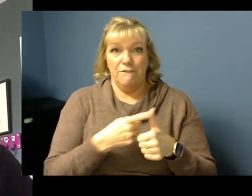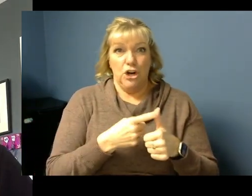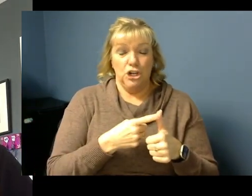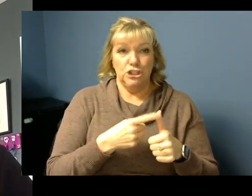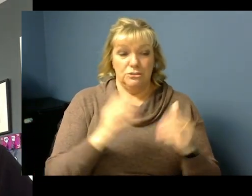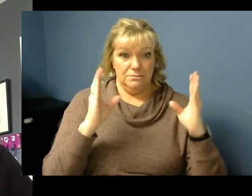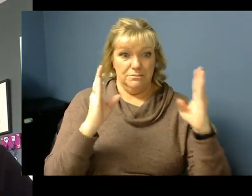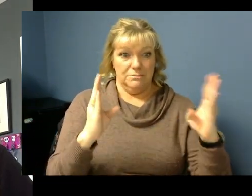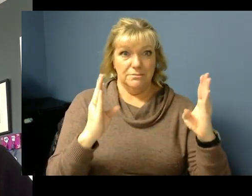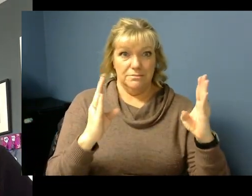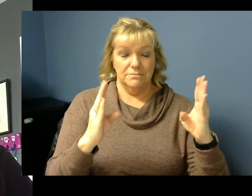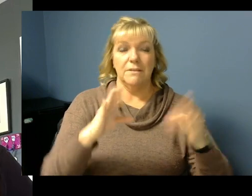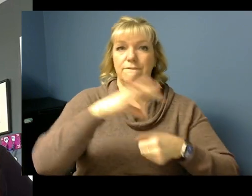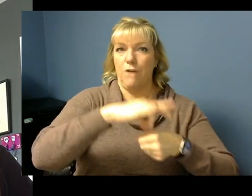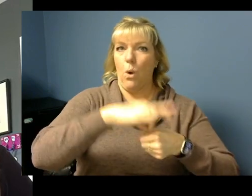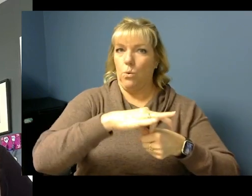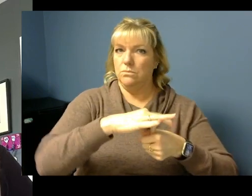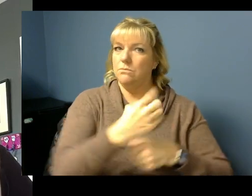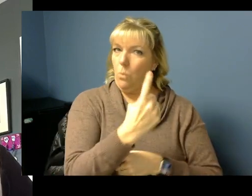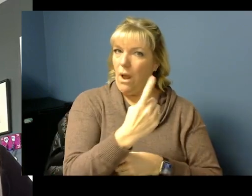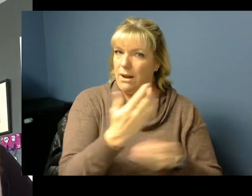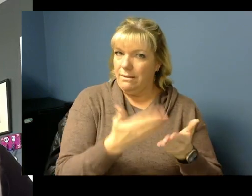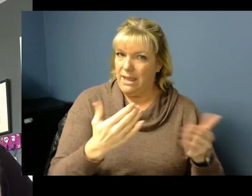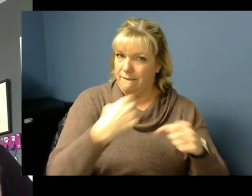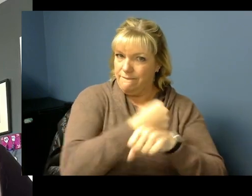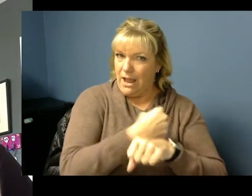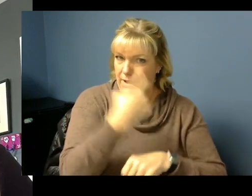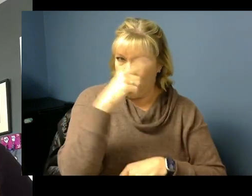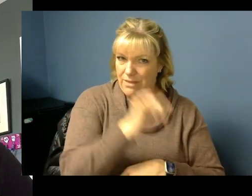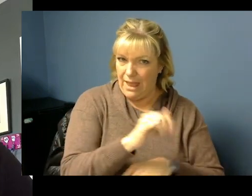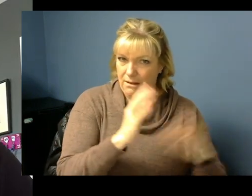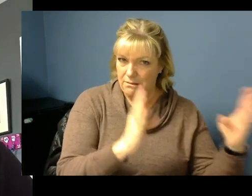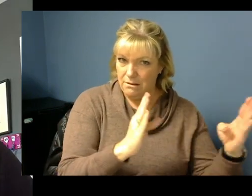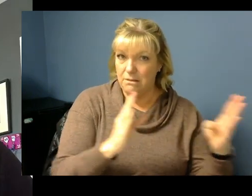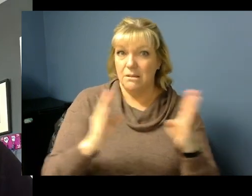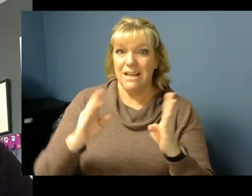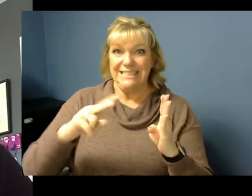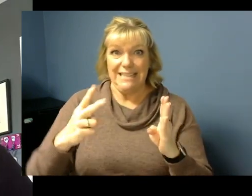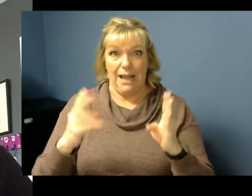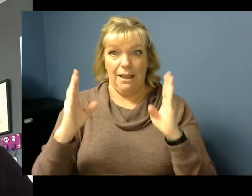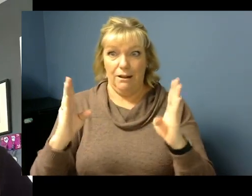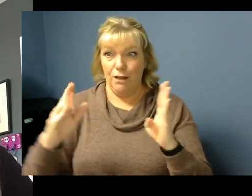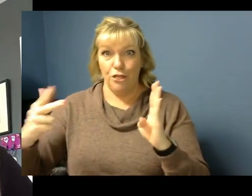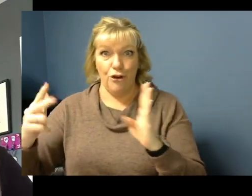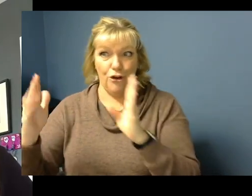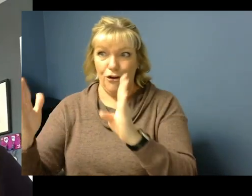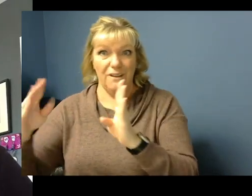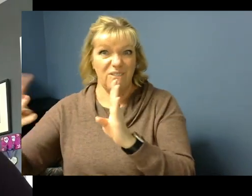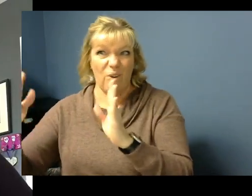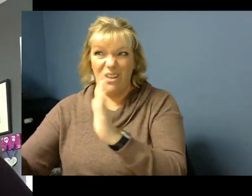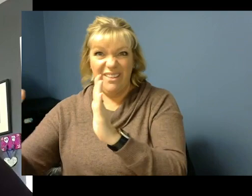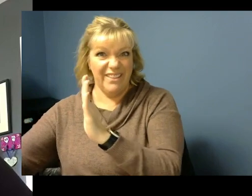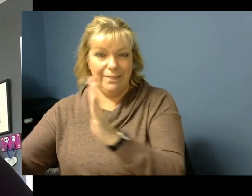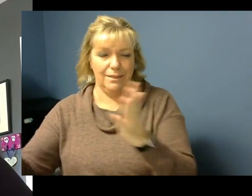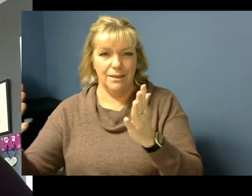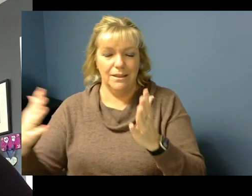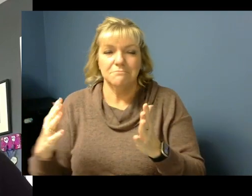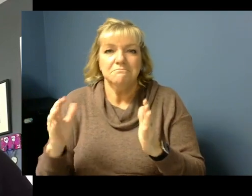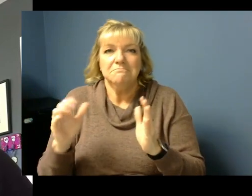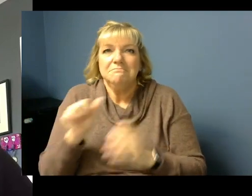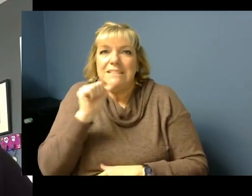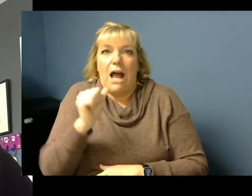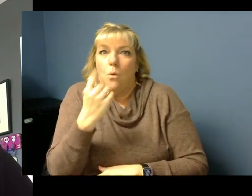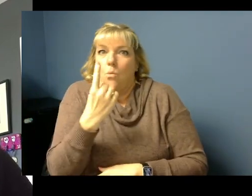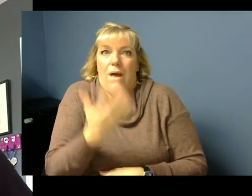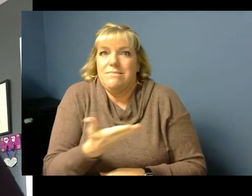is centered solely on the vote, but second, third, fourth, maybe fifth waves aren't so centralized